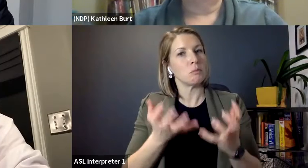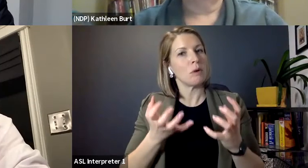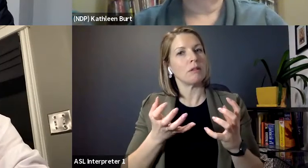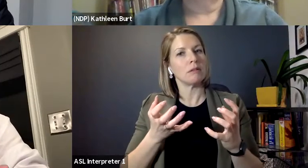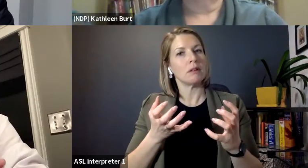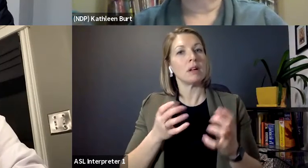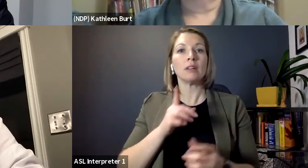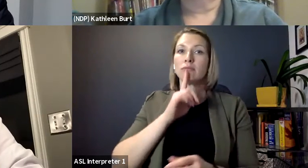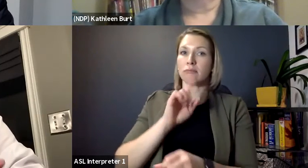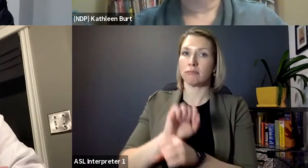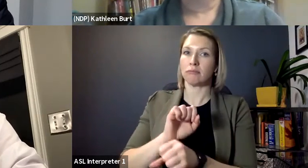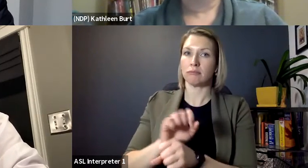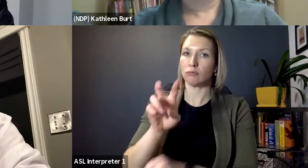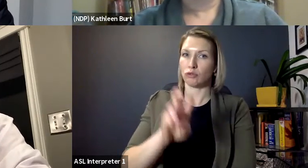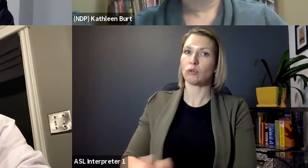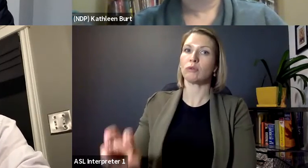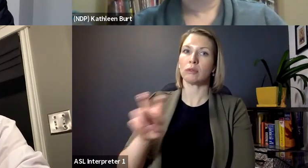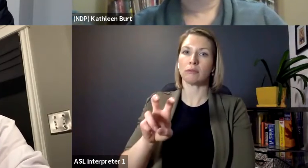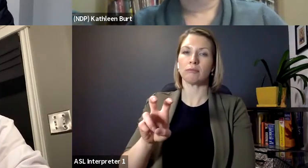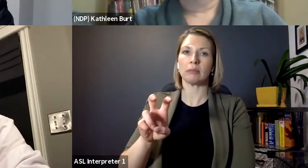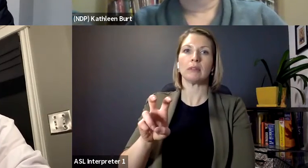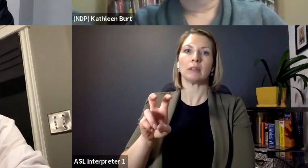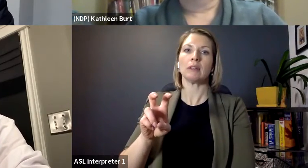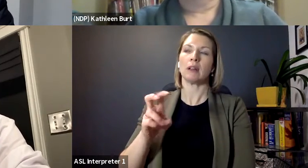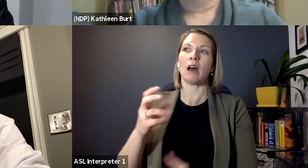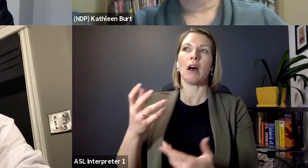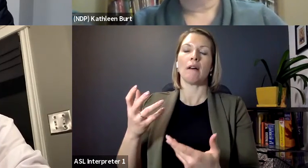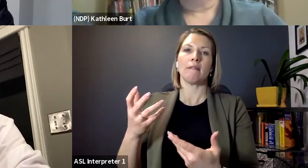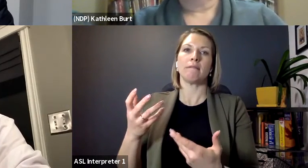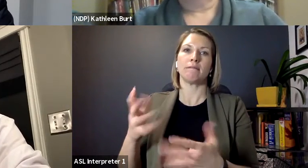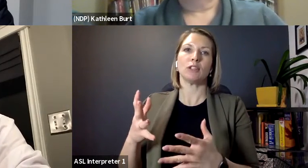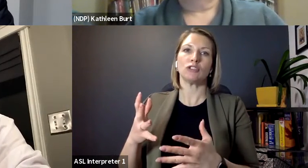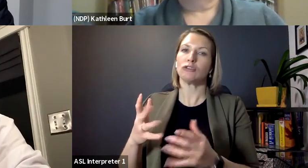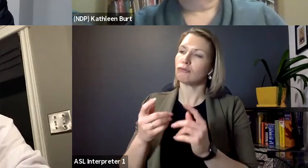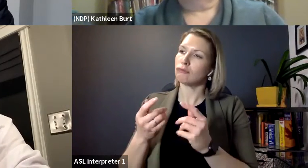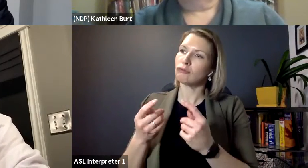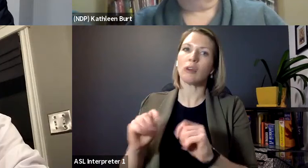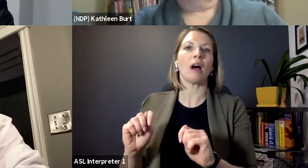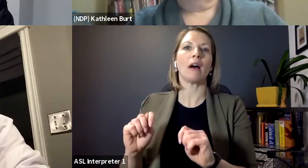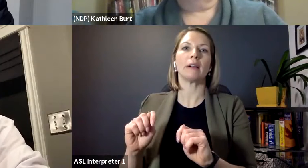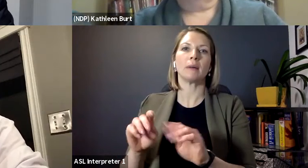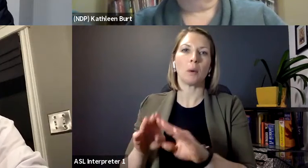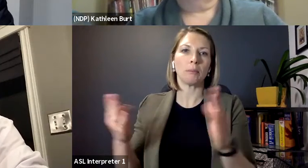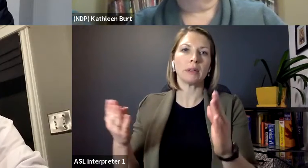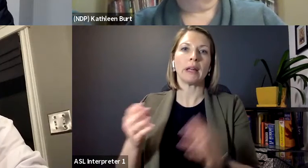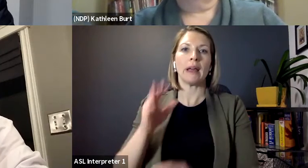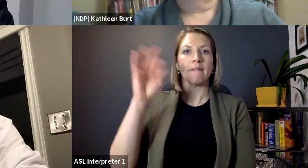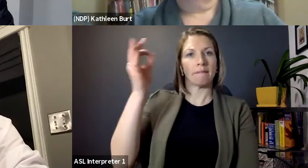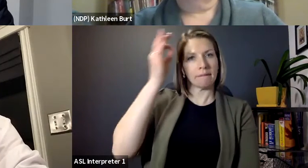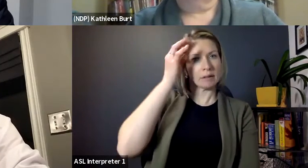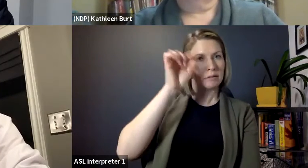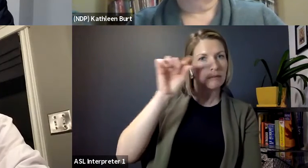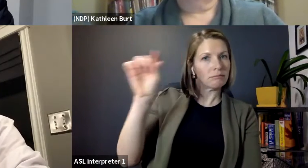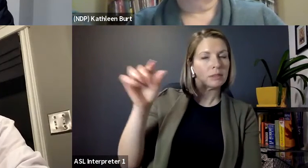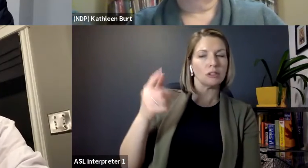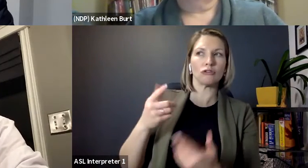through, or has gone through, or will go through. Survival. The federal and provincial governments have helped by providing access to interest-free loans, rent and